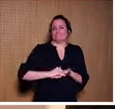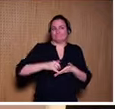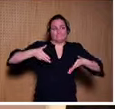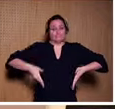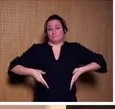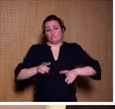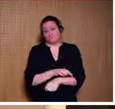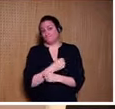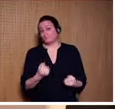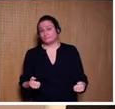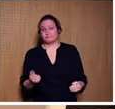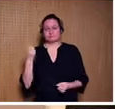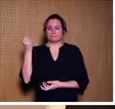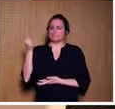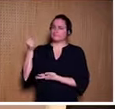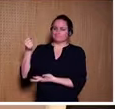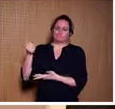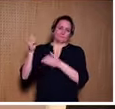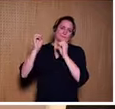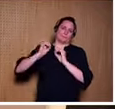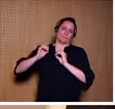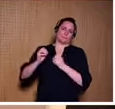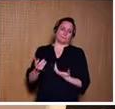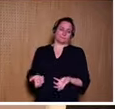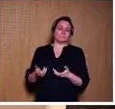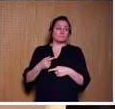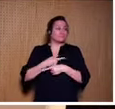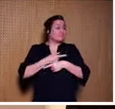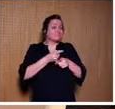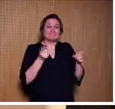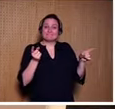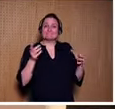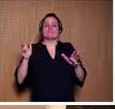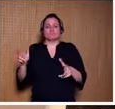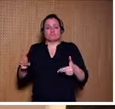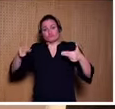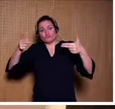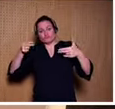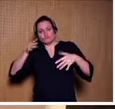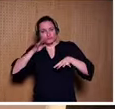lack of access to resources, and thank those who are joining us virtually.